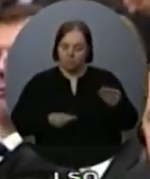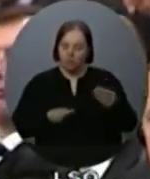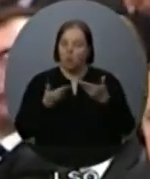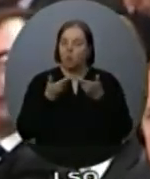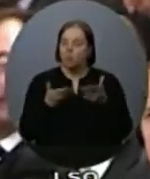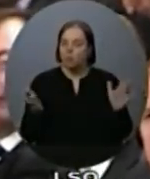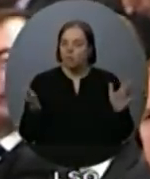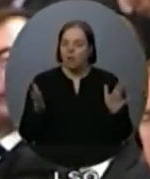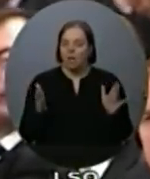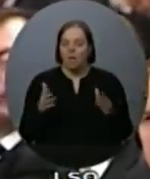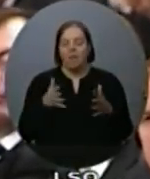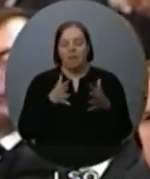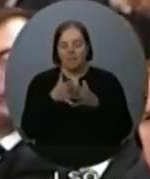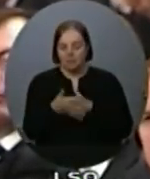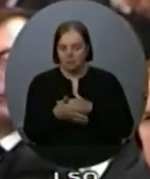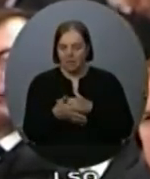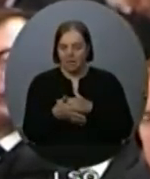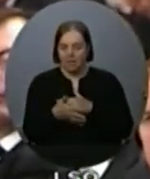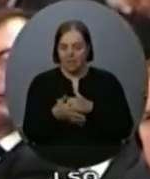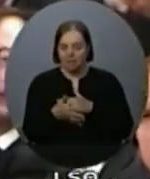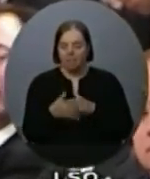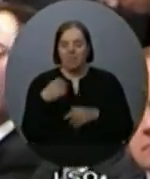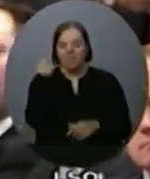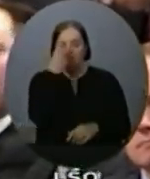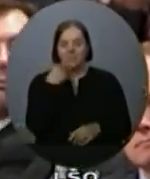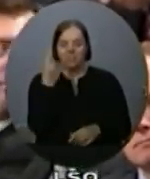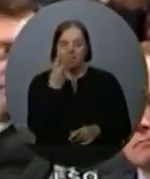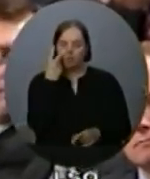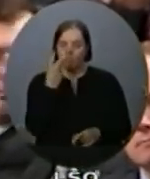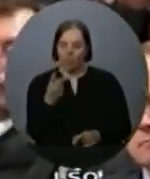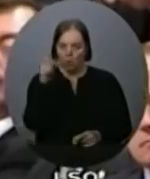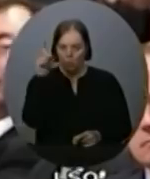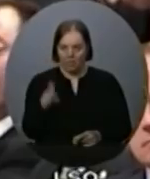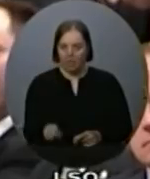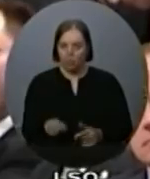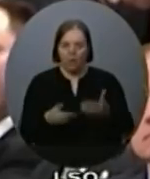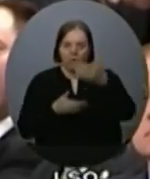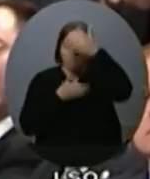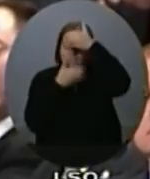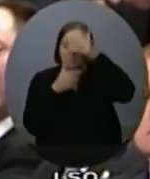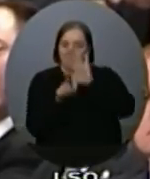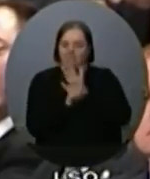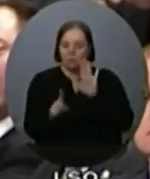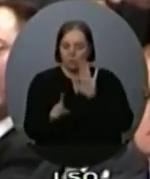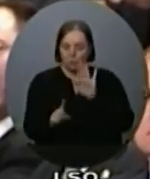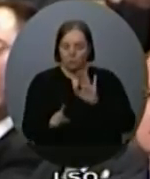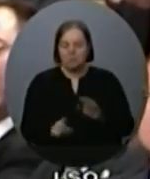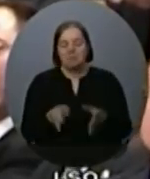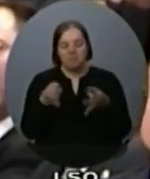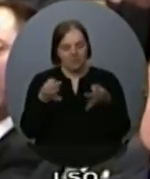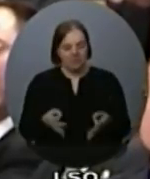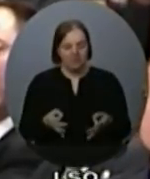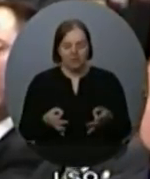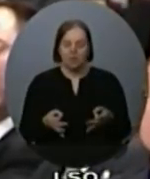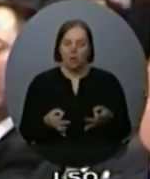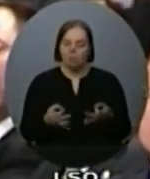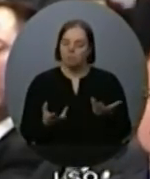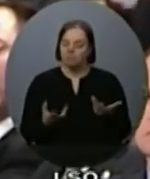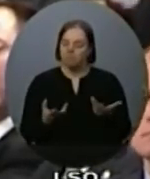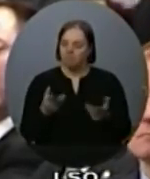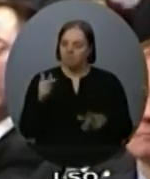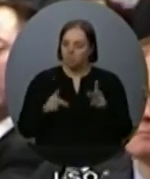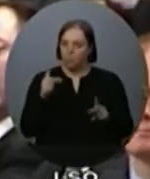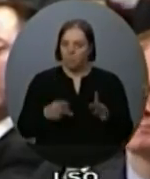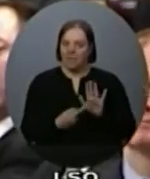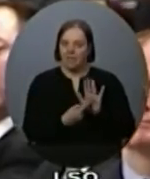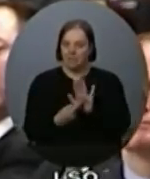so without being obscured by a face covering. Mr. Speaker, this decision underscores the essentially public nature of the oath, and it also